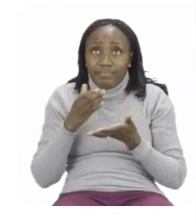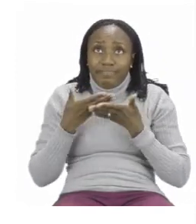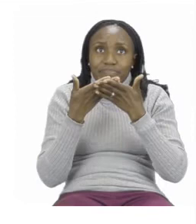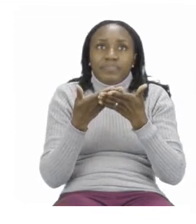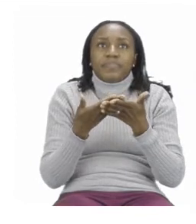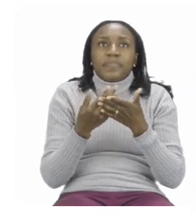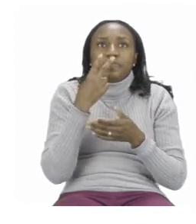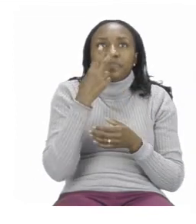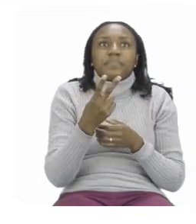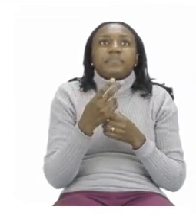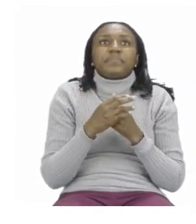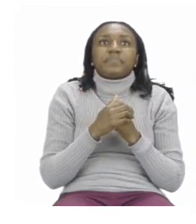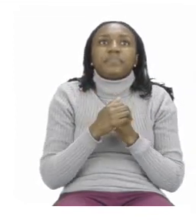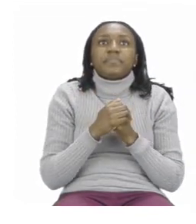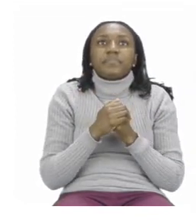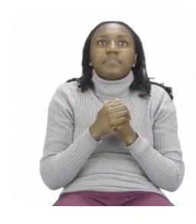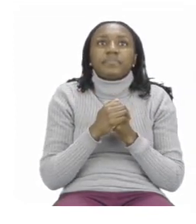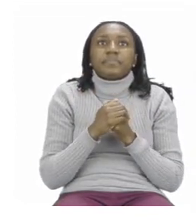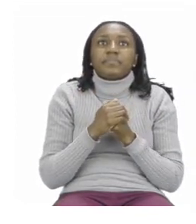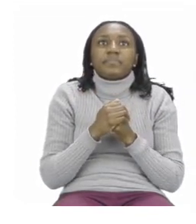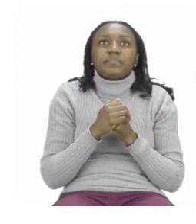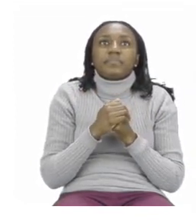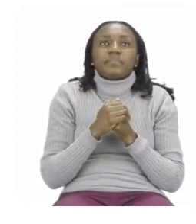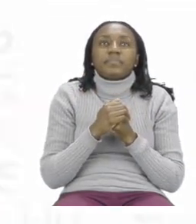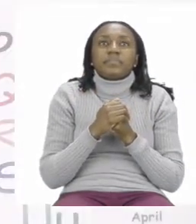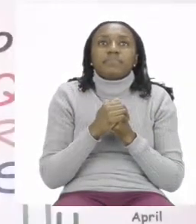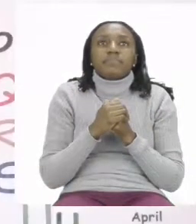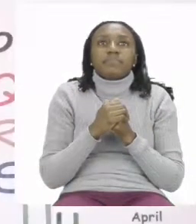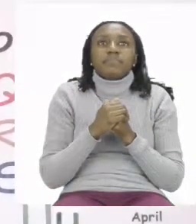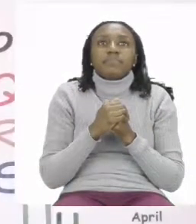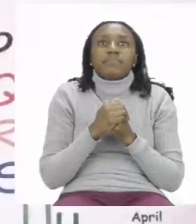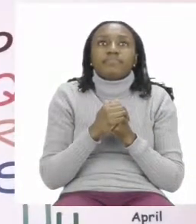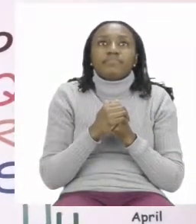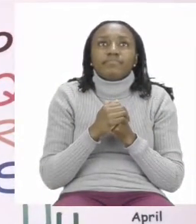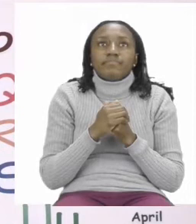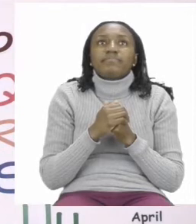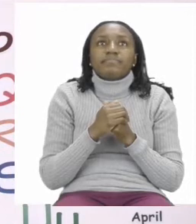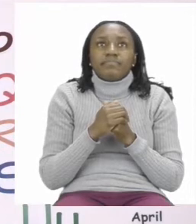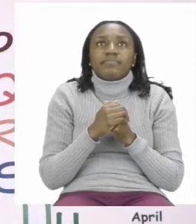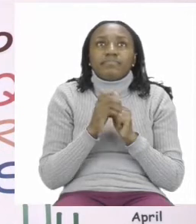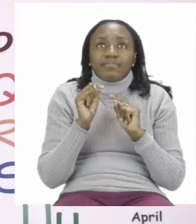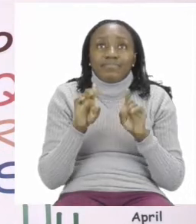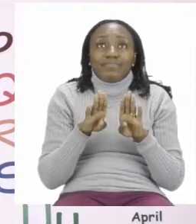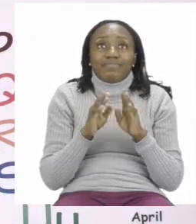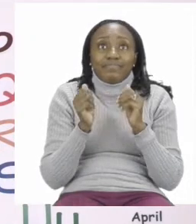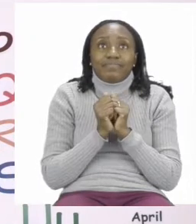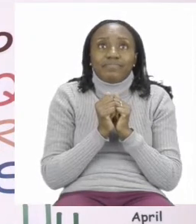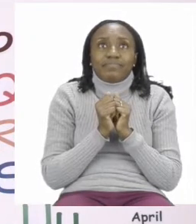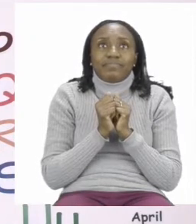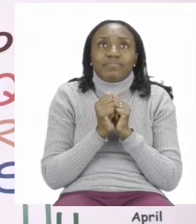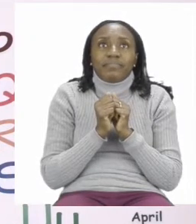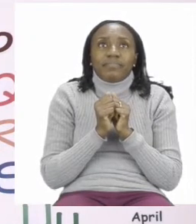take a look. Now I've written them already on the board and we are going to actually work them out together. It